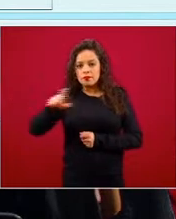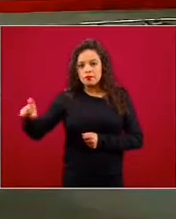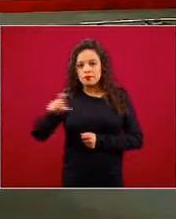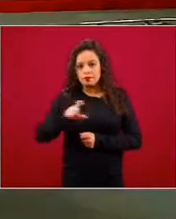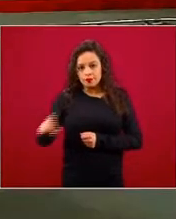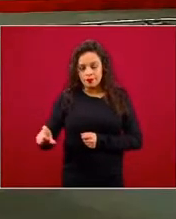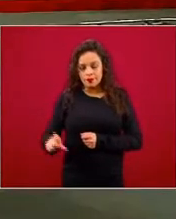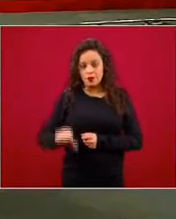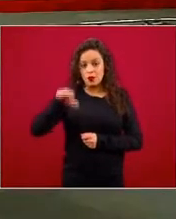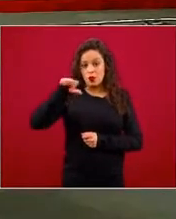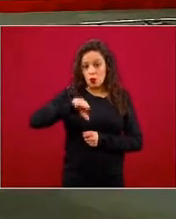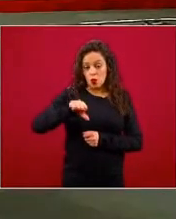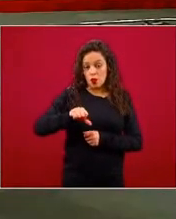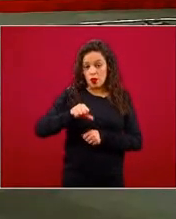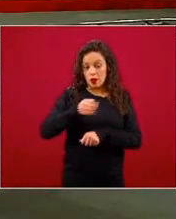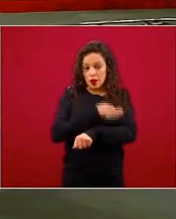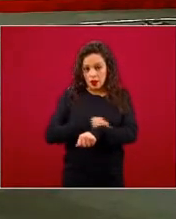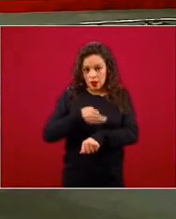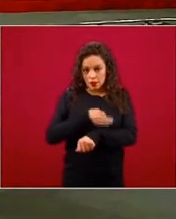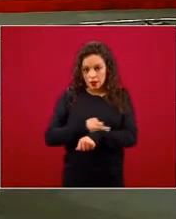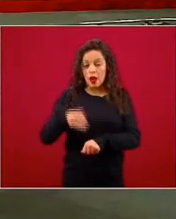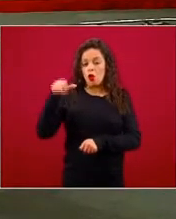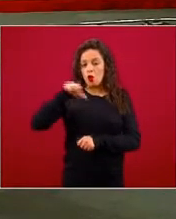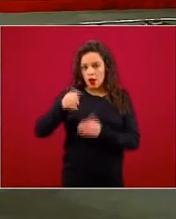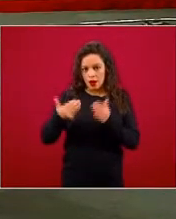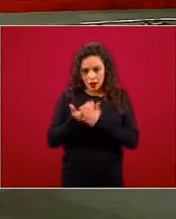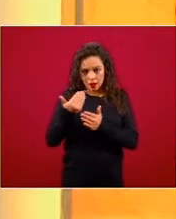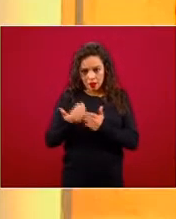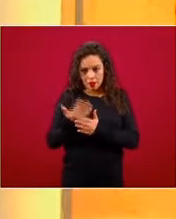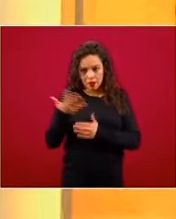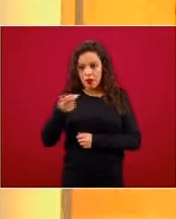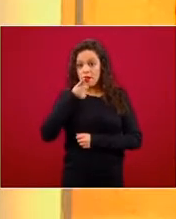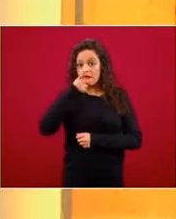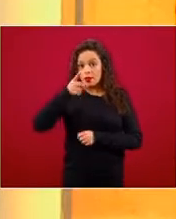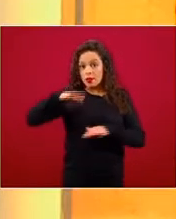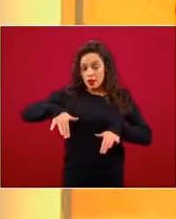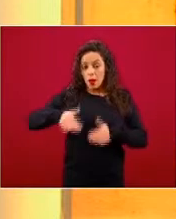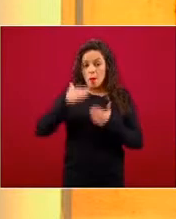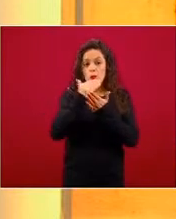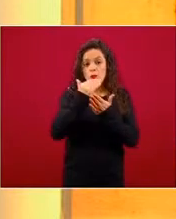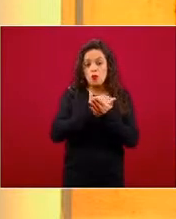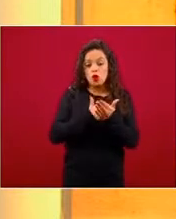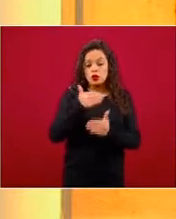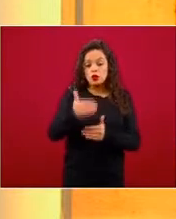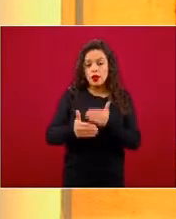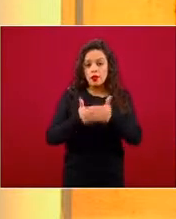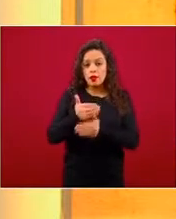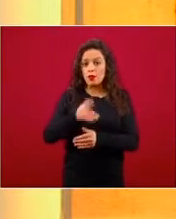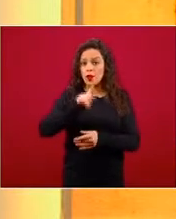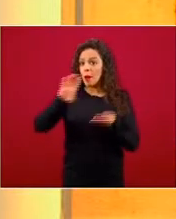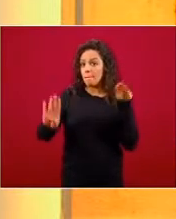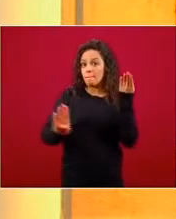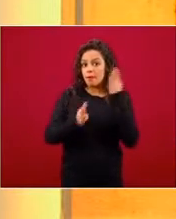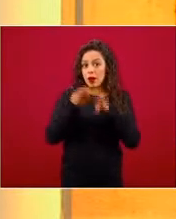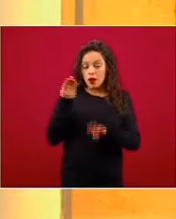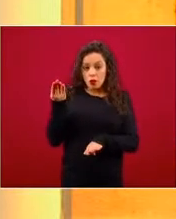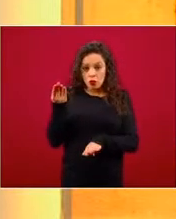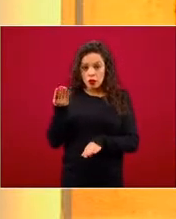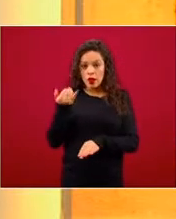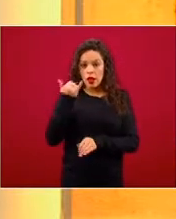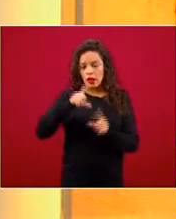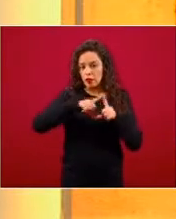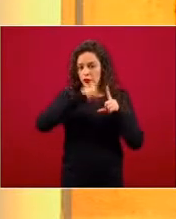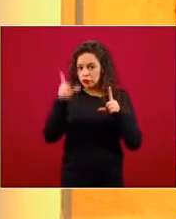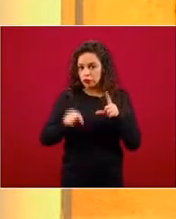Mrs. Sheinbaum said just before, this is our country guideline. We do have technical committees that